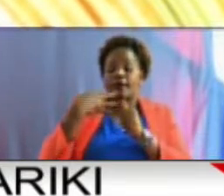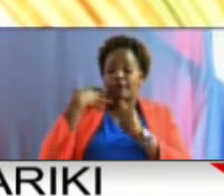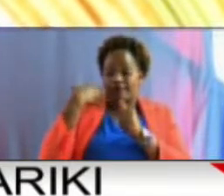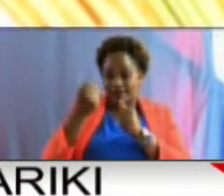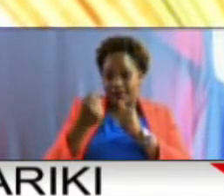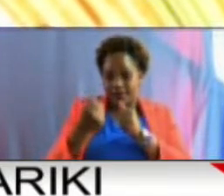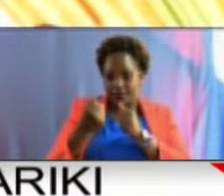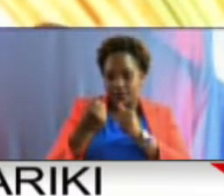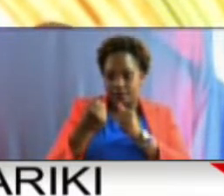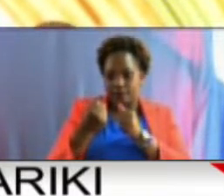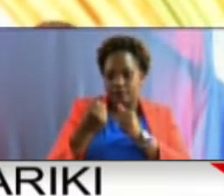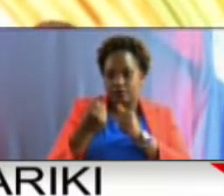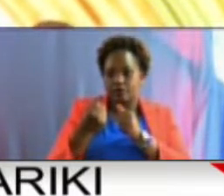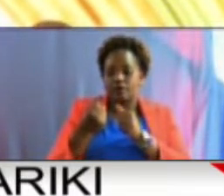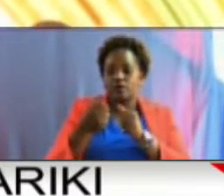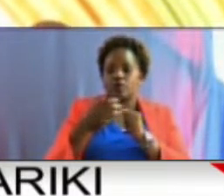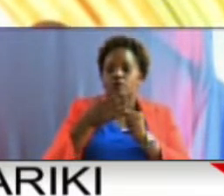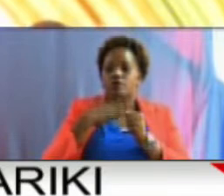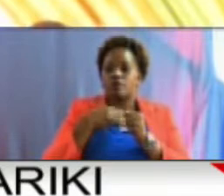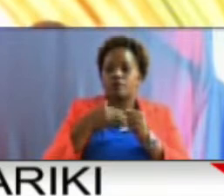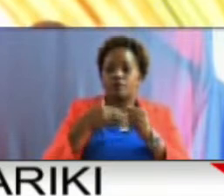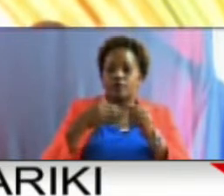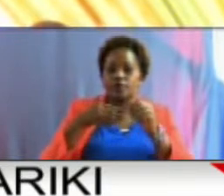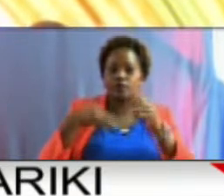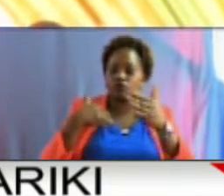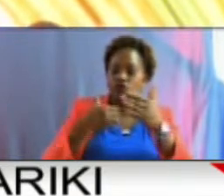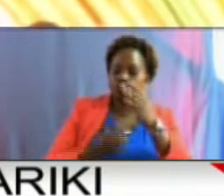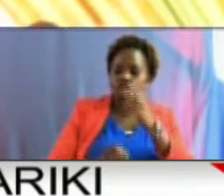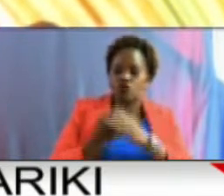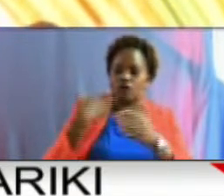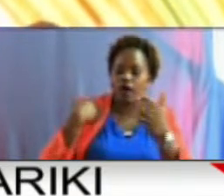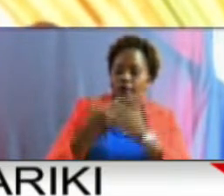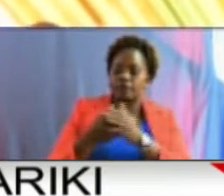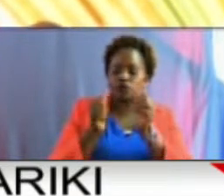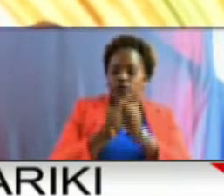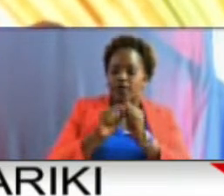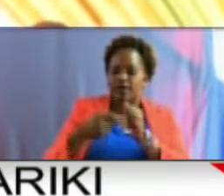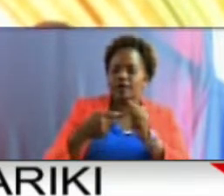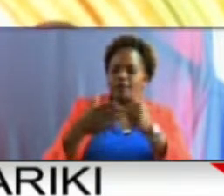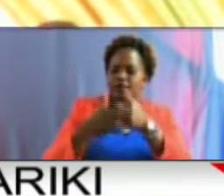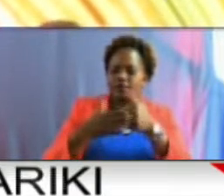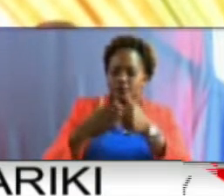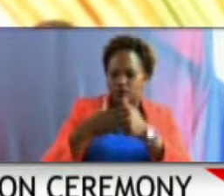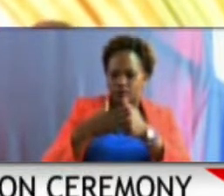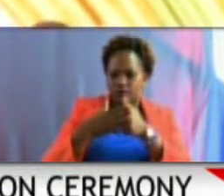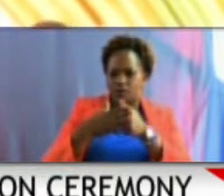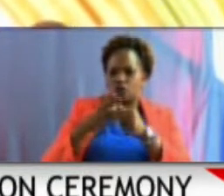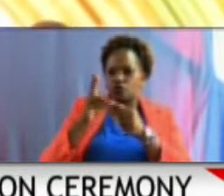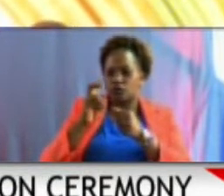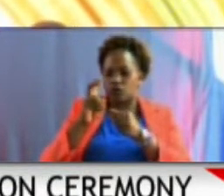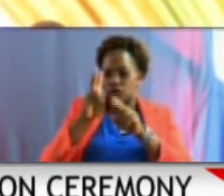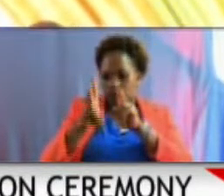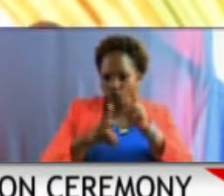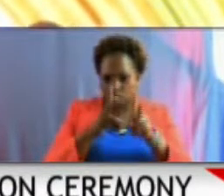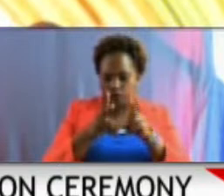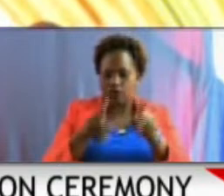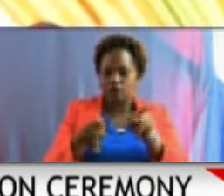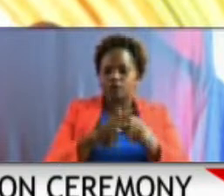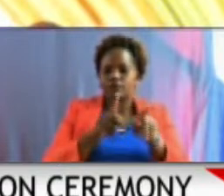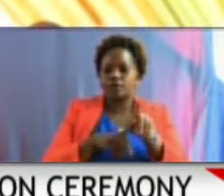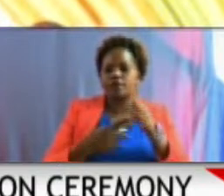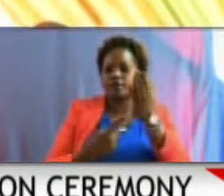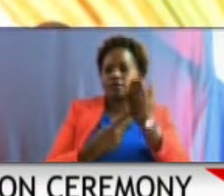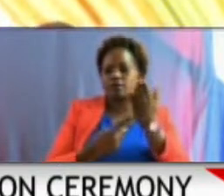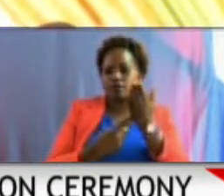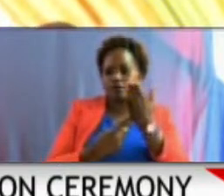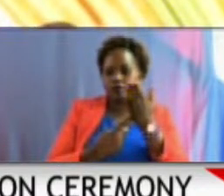8,500 and are expected to grow to 10,000 or more by September 2022. As a